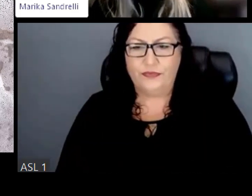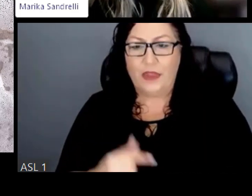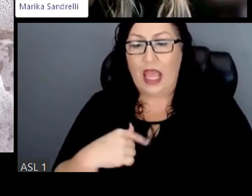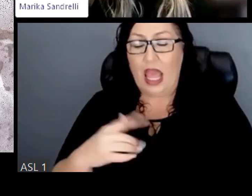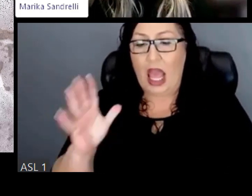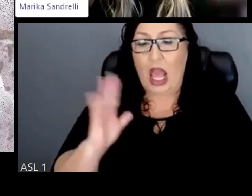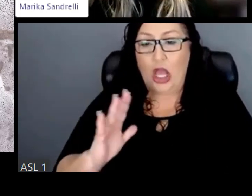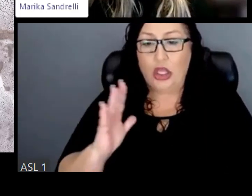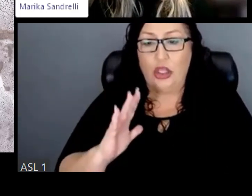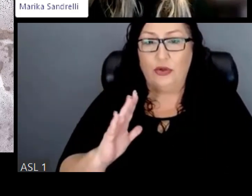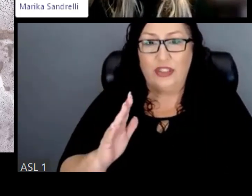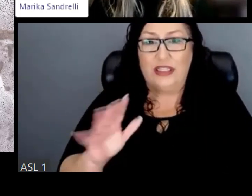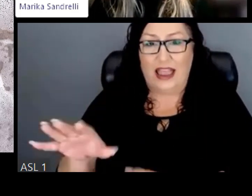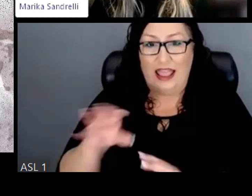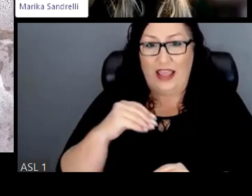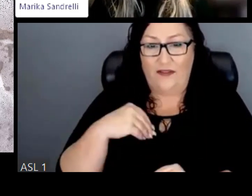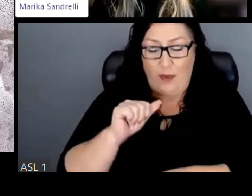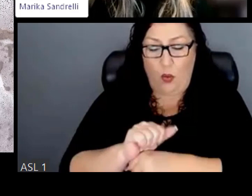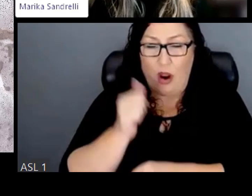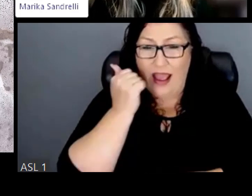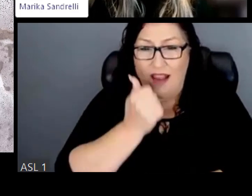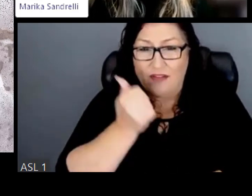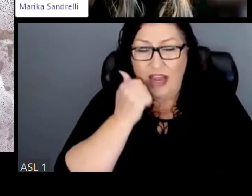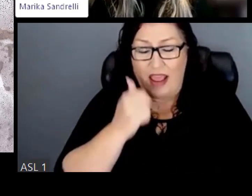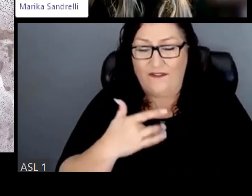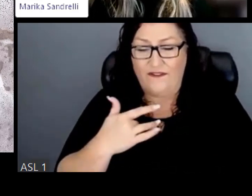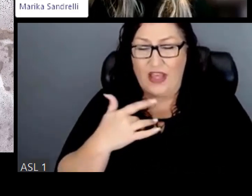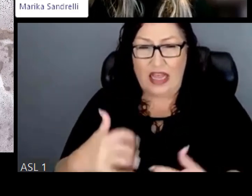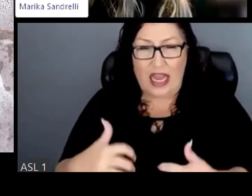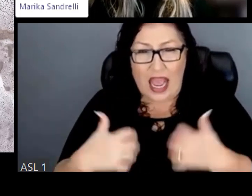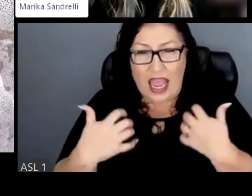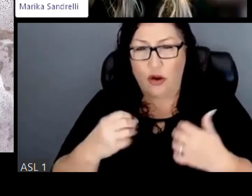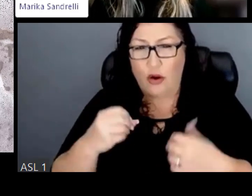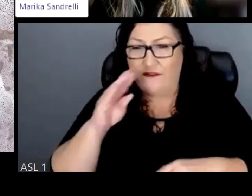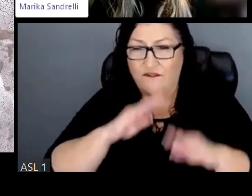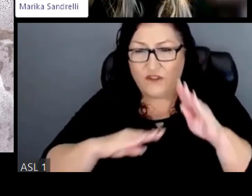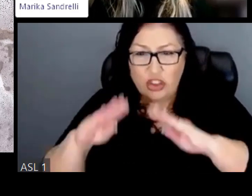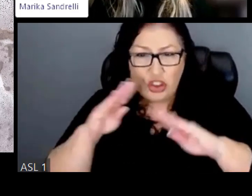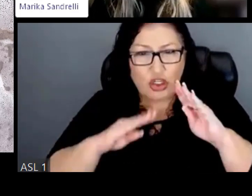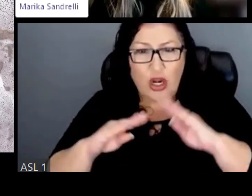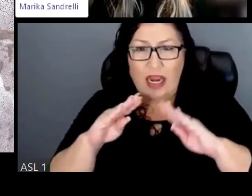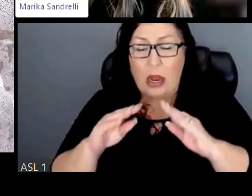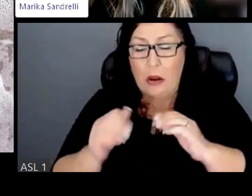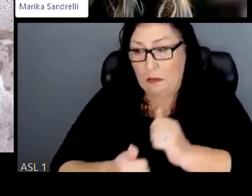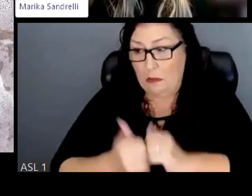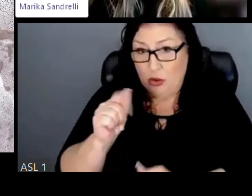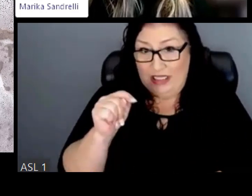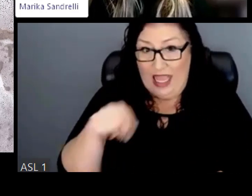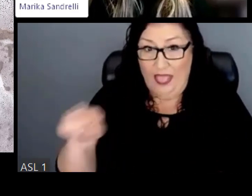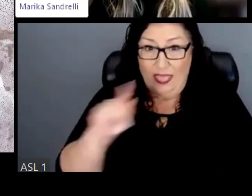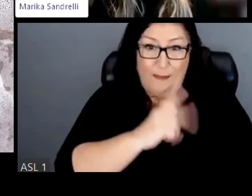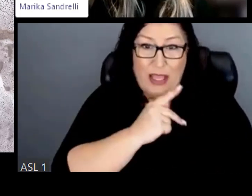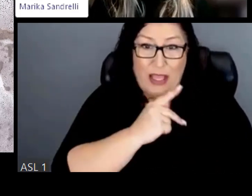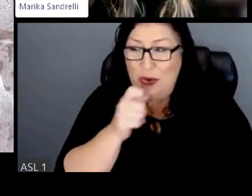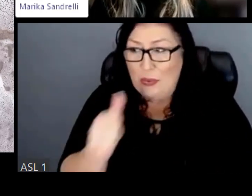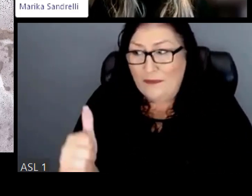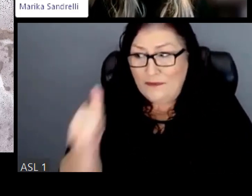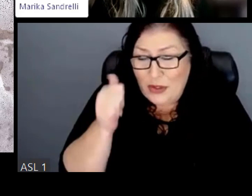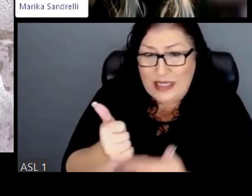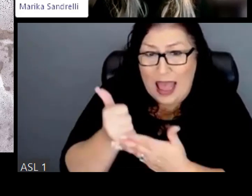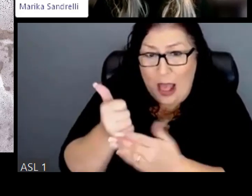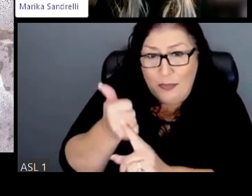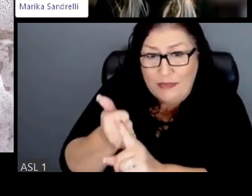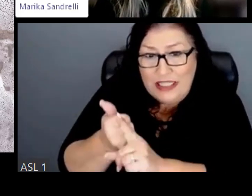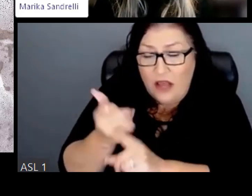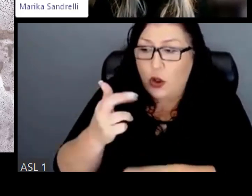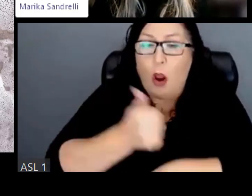here, "I used to leave my shift every day feeling angry and frustrated, mostly at patients who refused